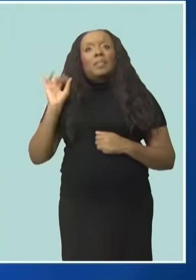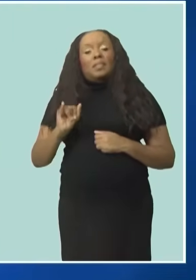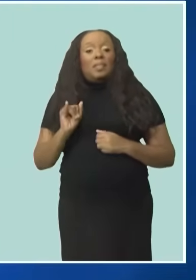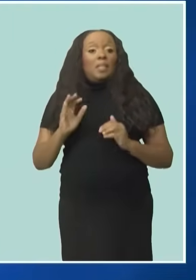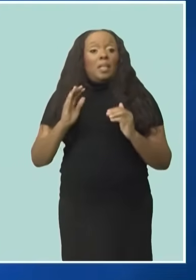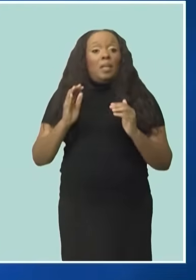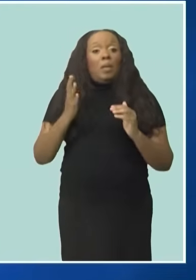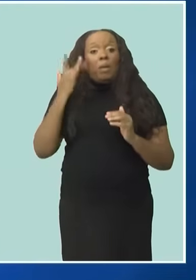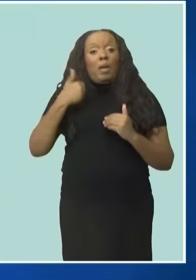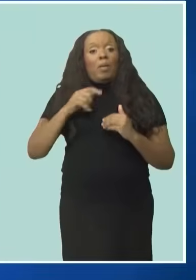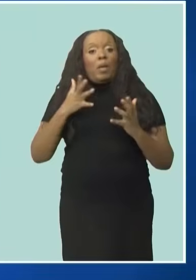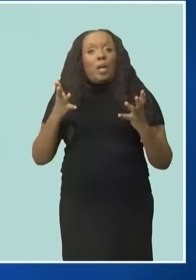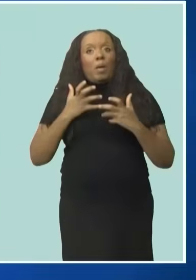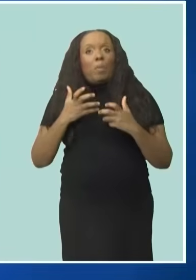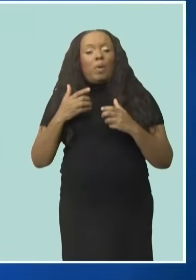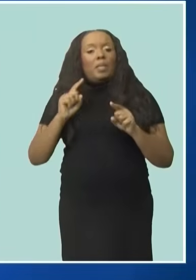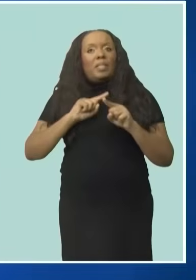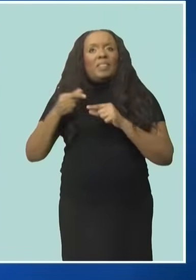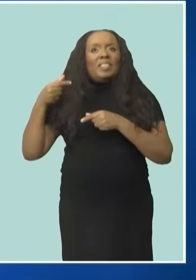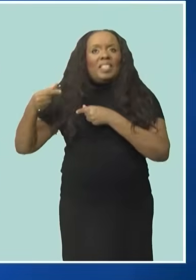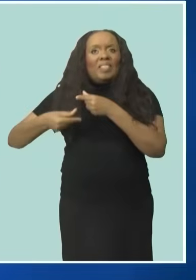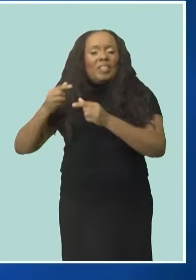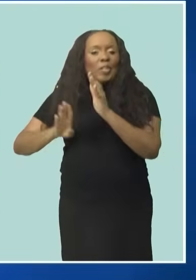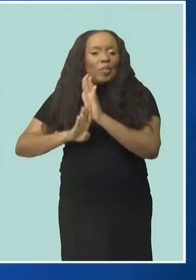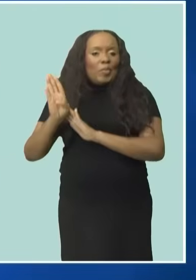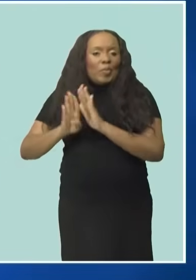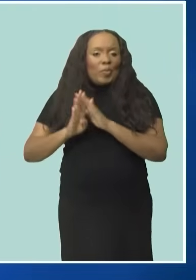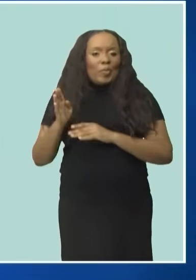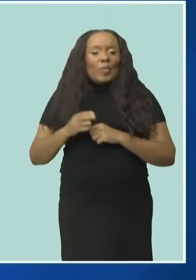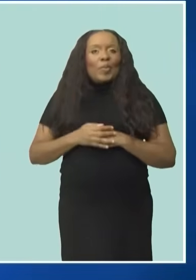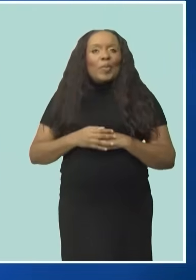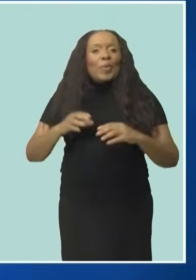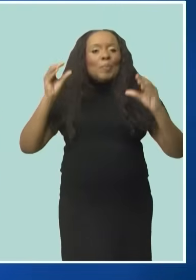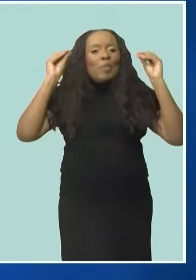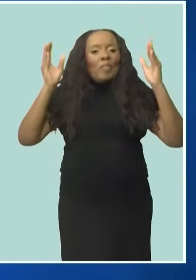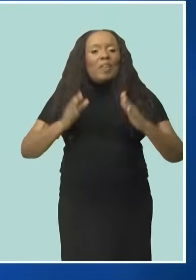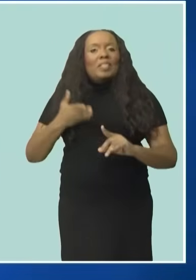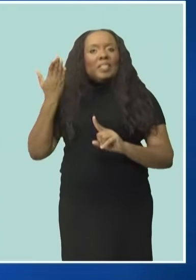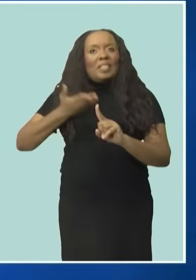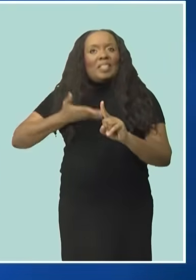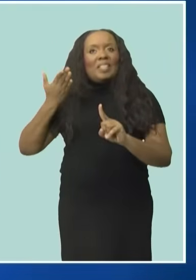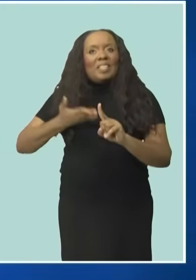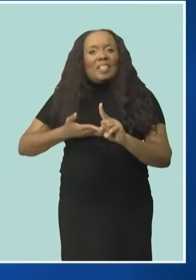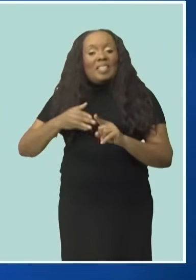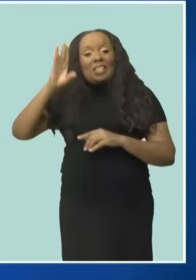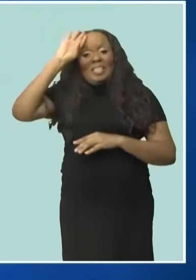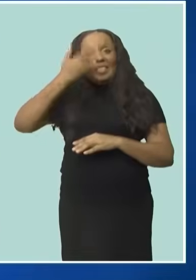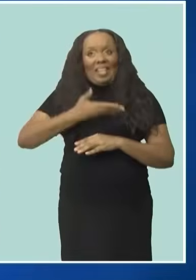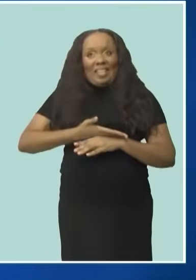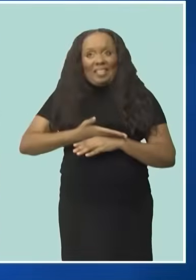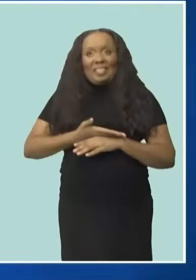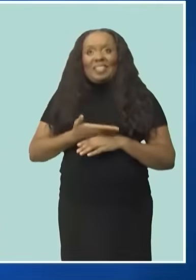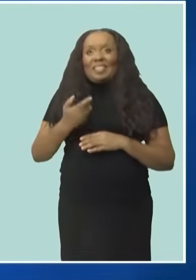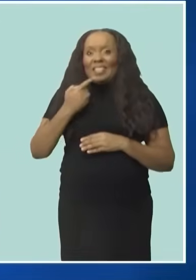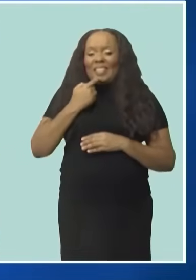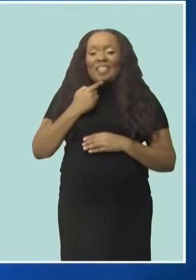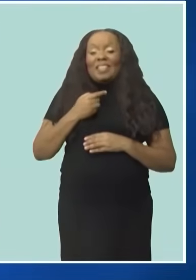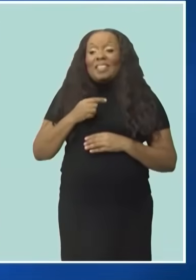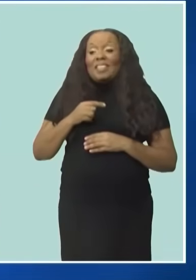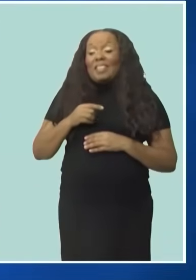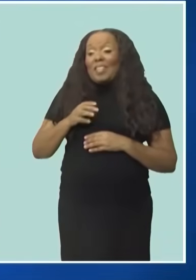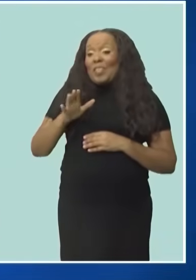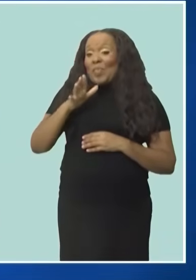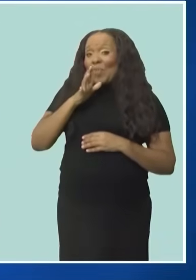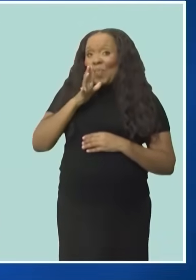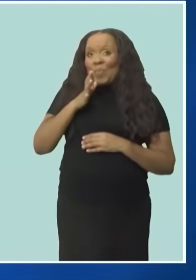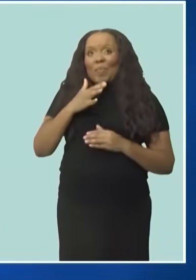intergenerational growth. In his tribute, Professor Barato's son, Cabral Barato Foster, says while his mother had